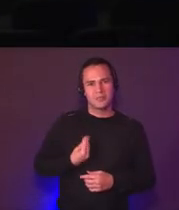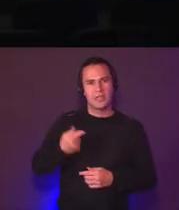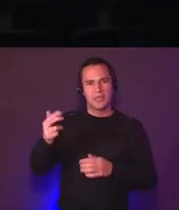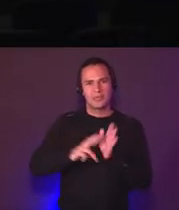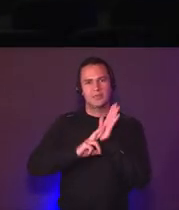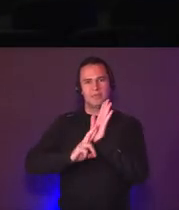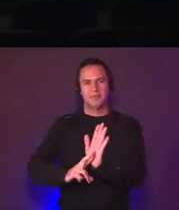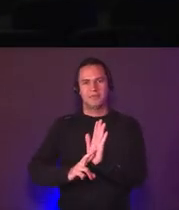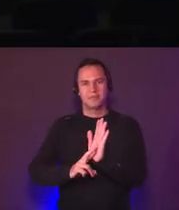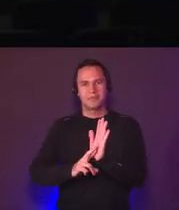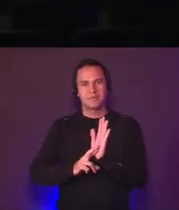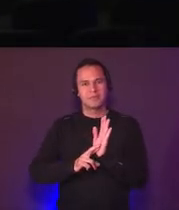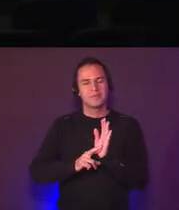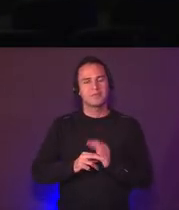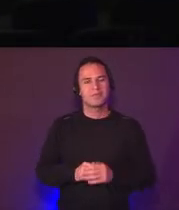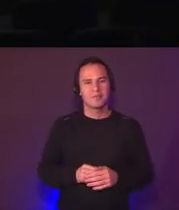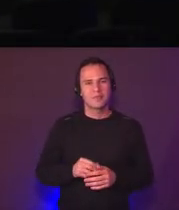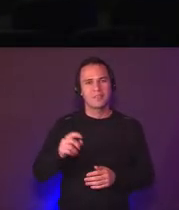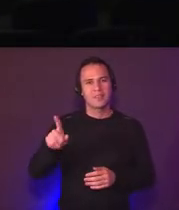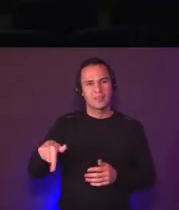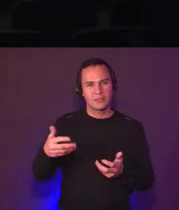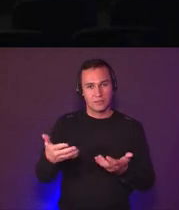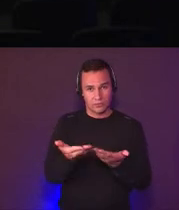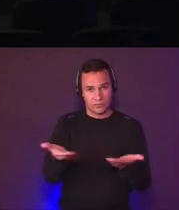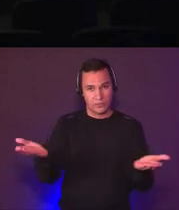Phil, hope you're watching this.